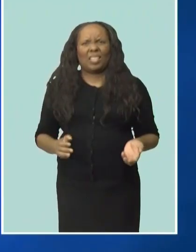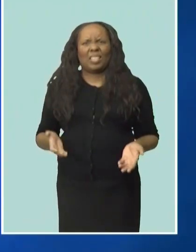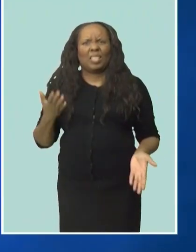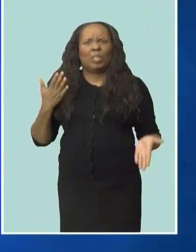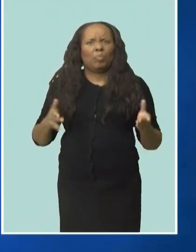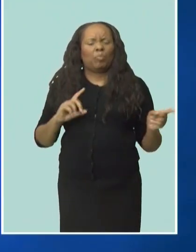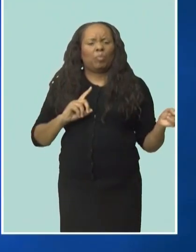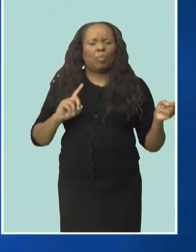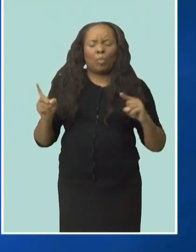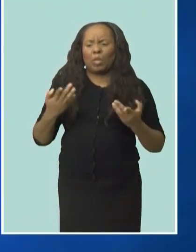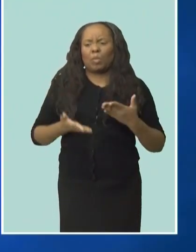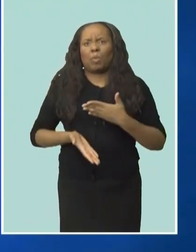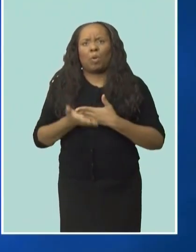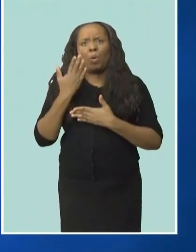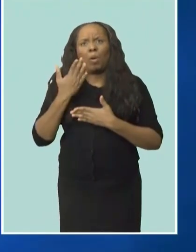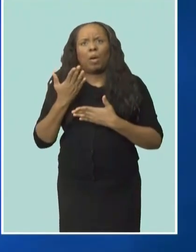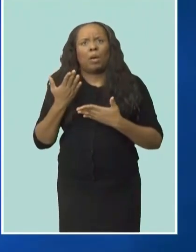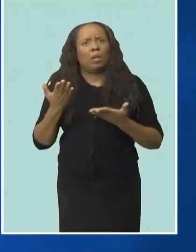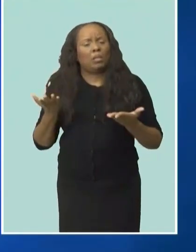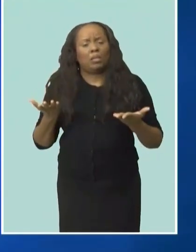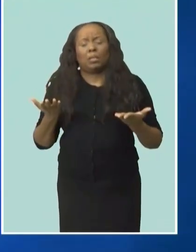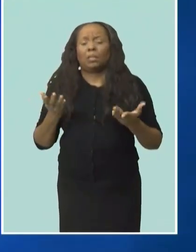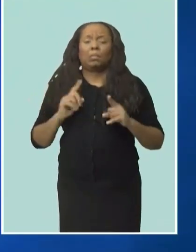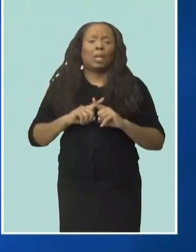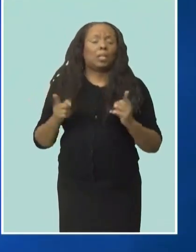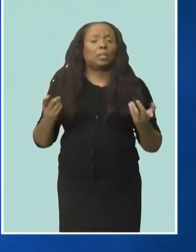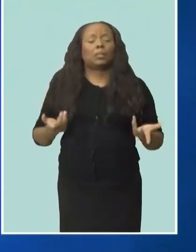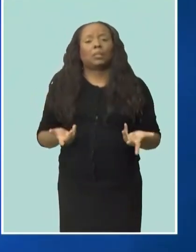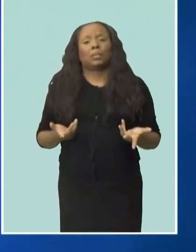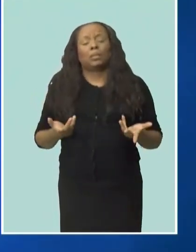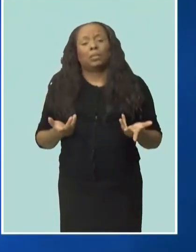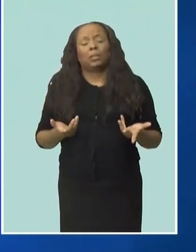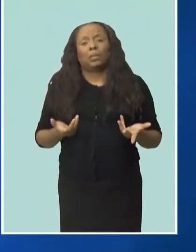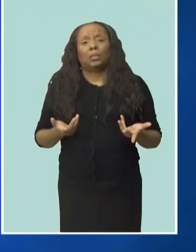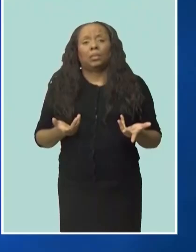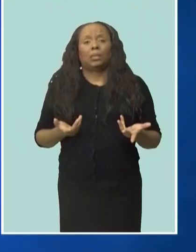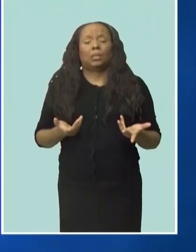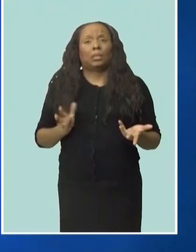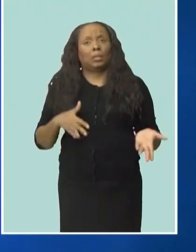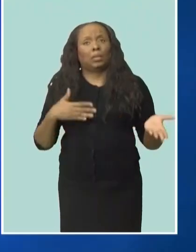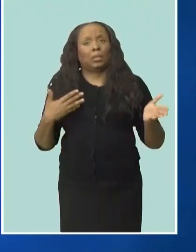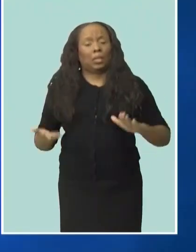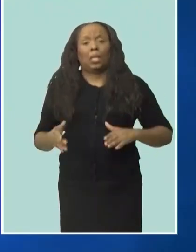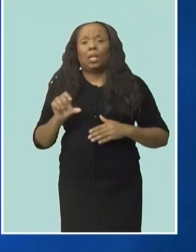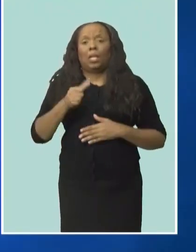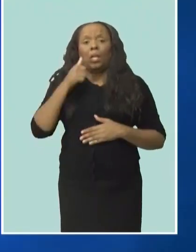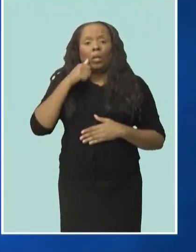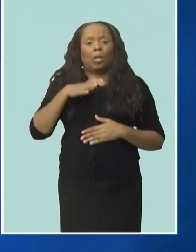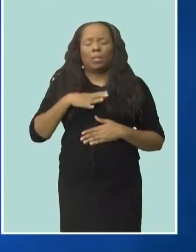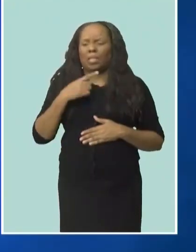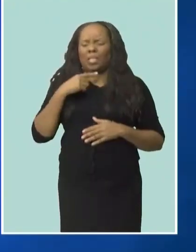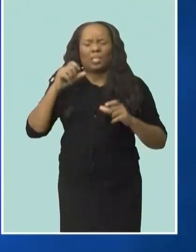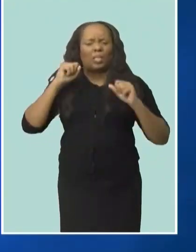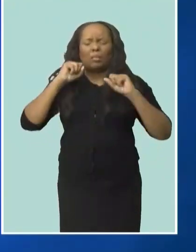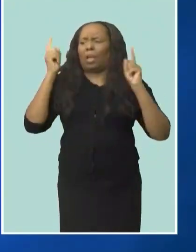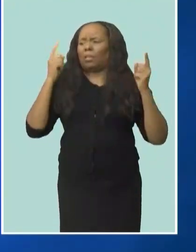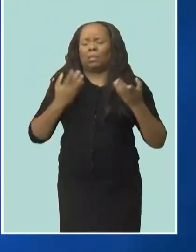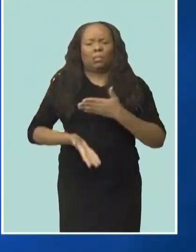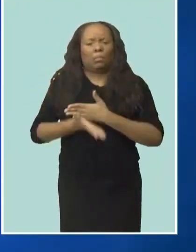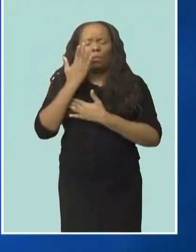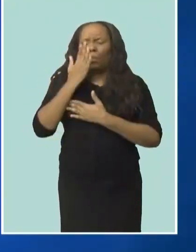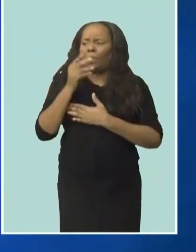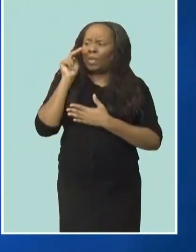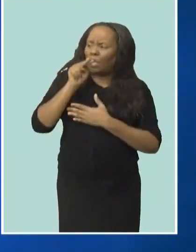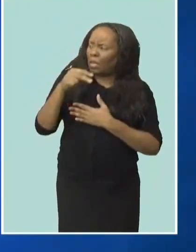this morning to quick some and must have lay down. Another woman who lives next door says she was surprised when she looked outside early this